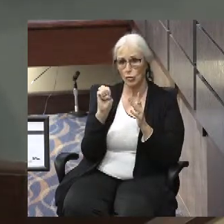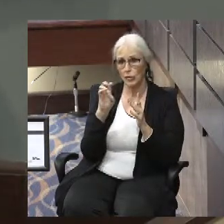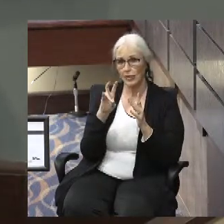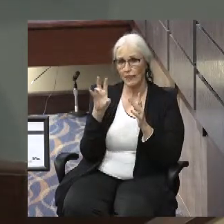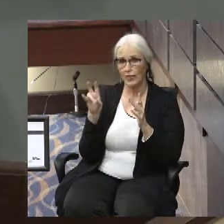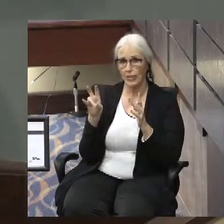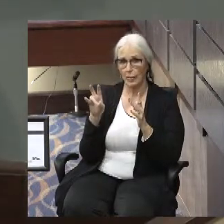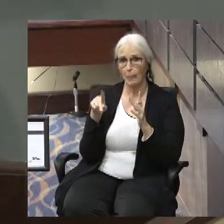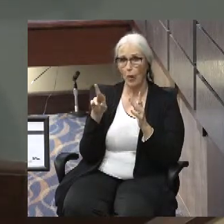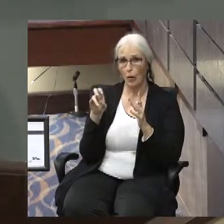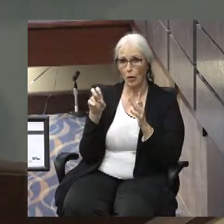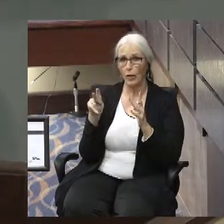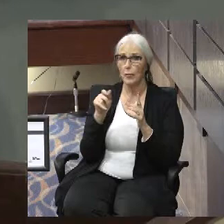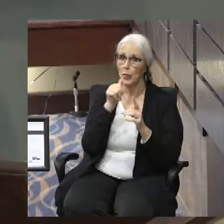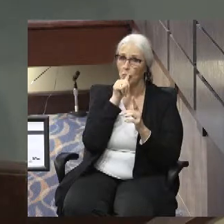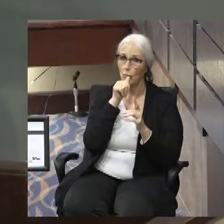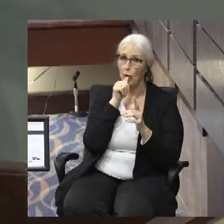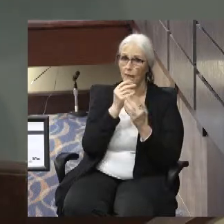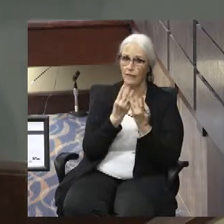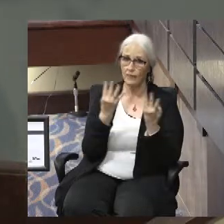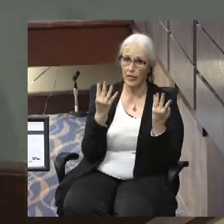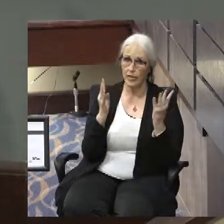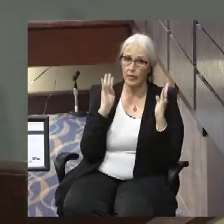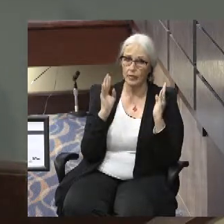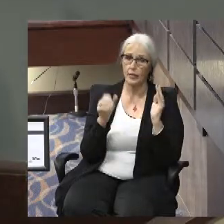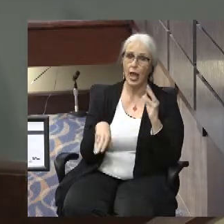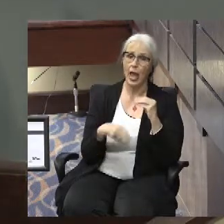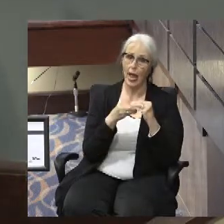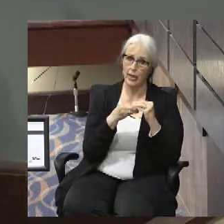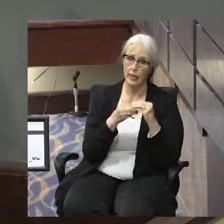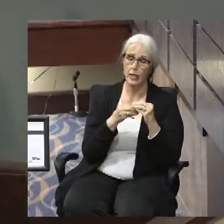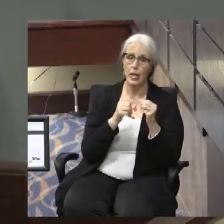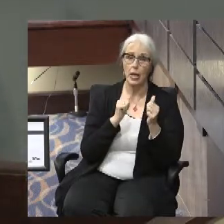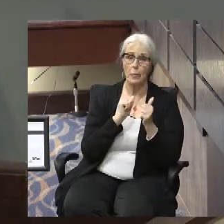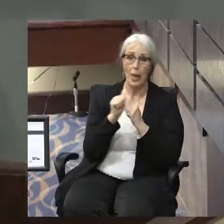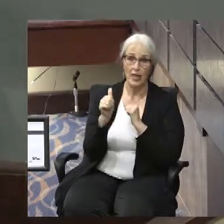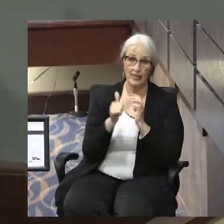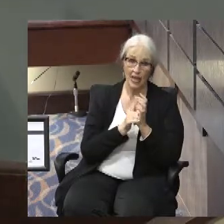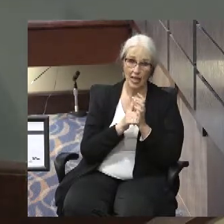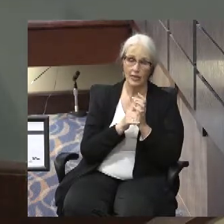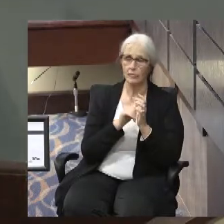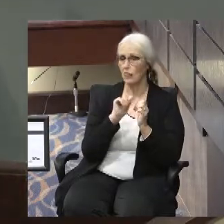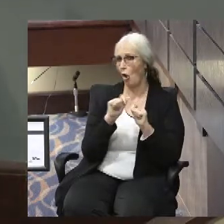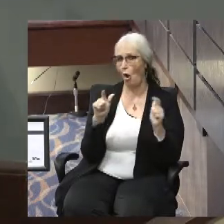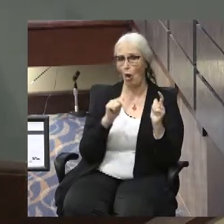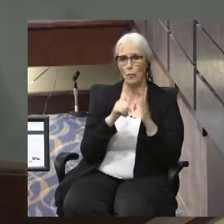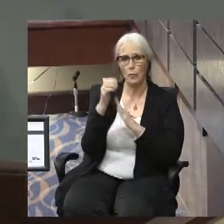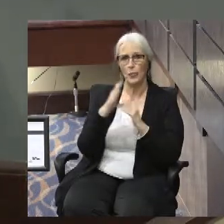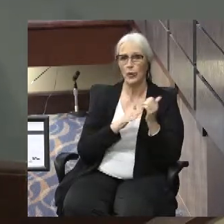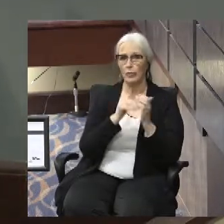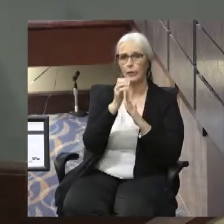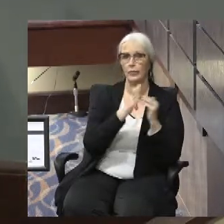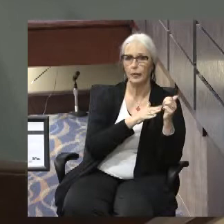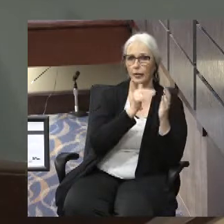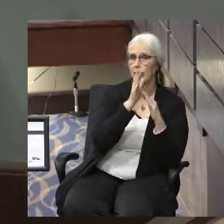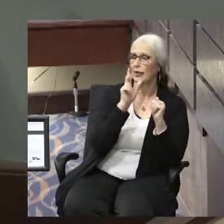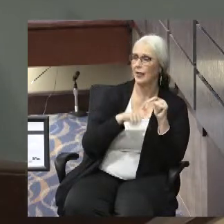be privacy fence added there. And then beyond there, it's all buildings, so you can't see through